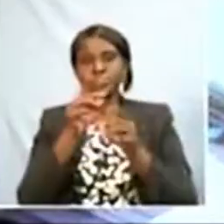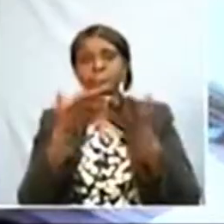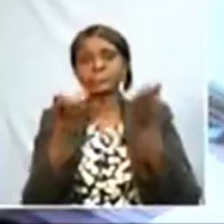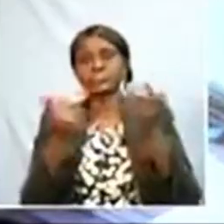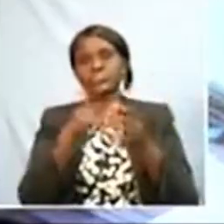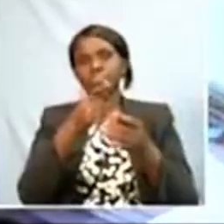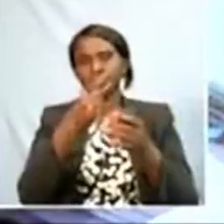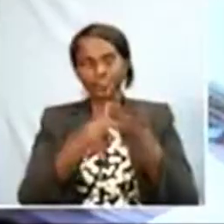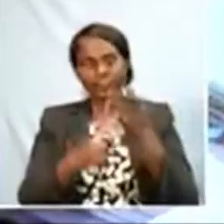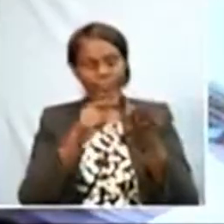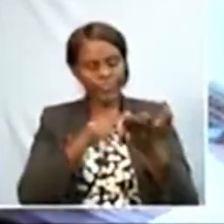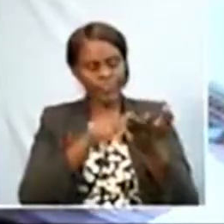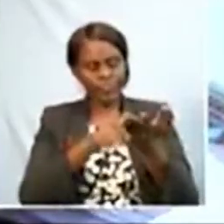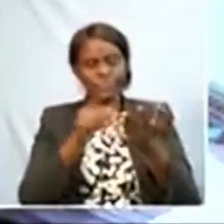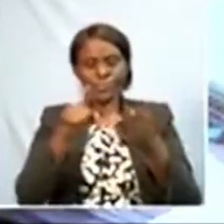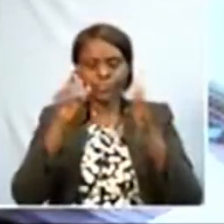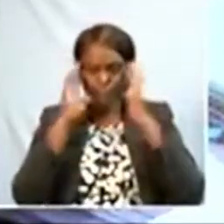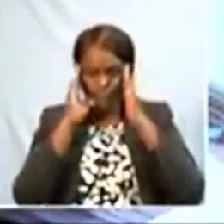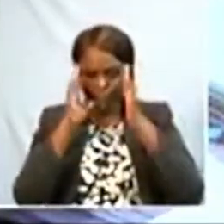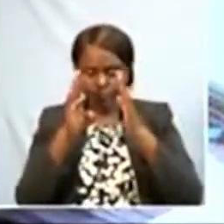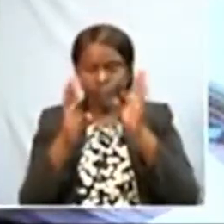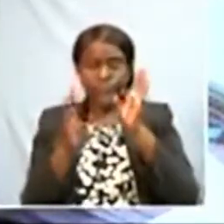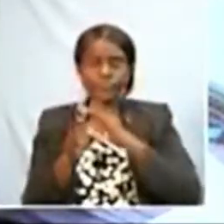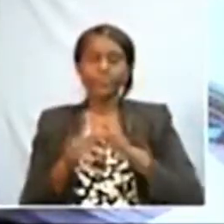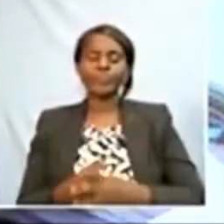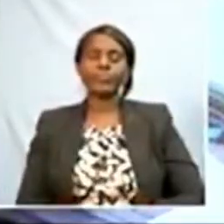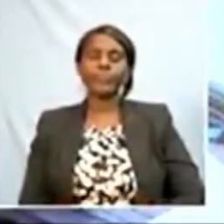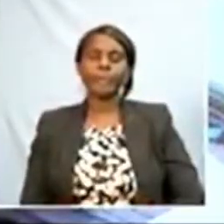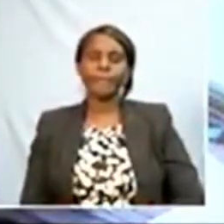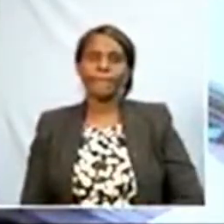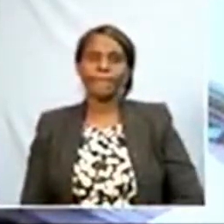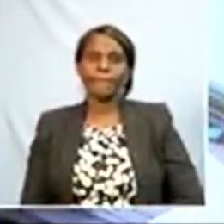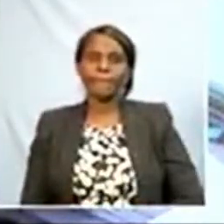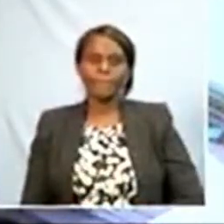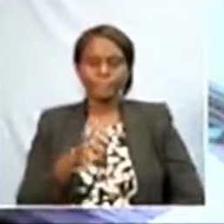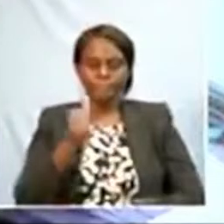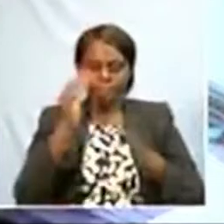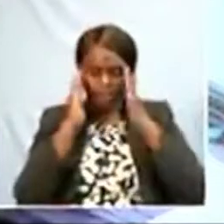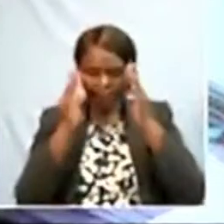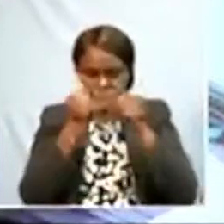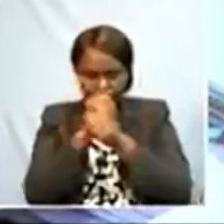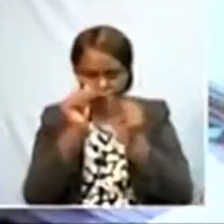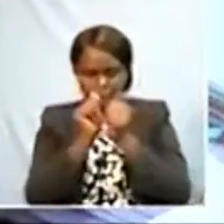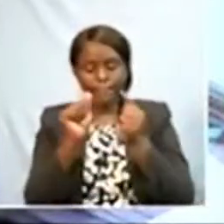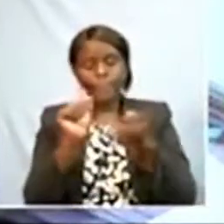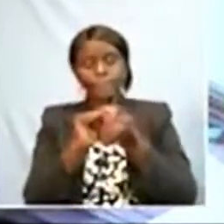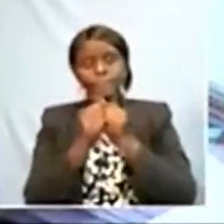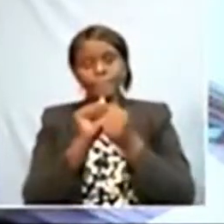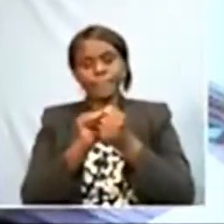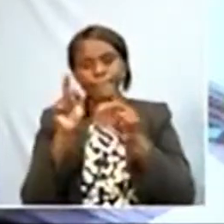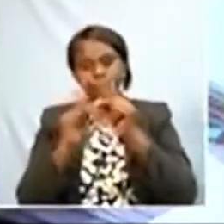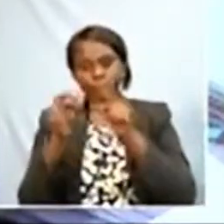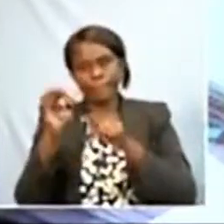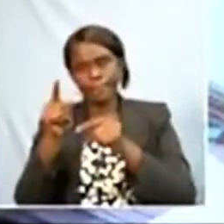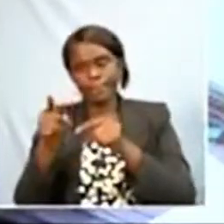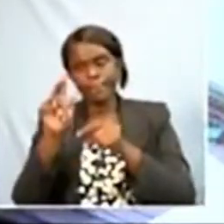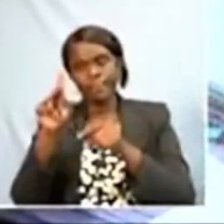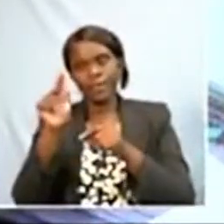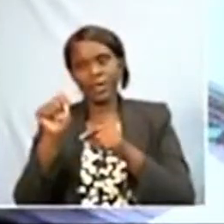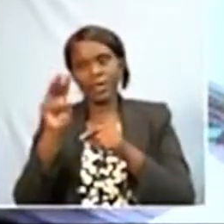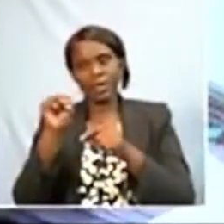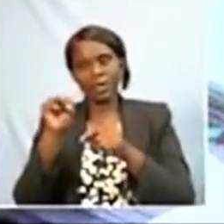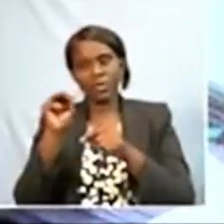Where you, and this you attended. How do you deal with disaster? The people of Visit